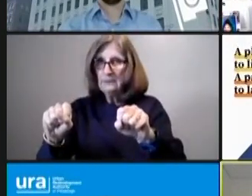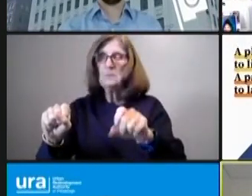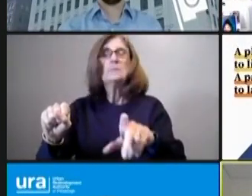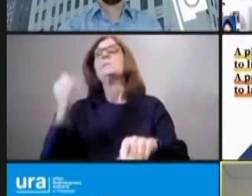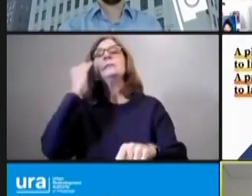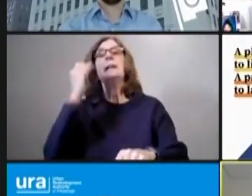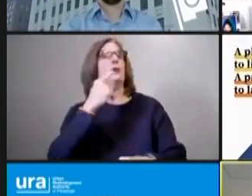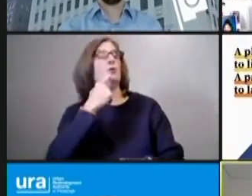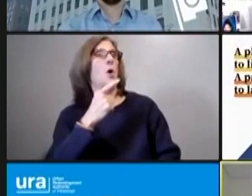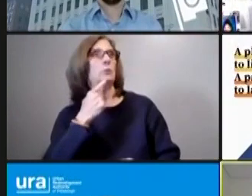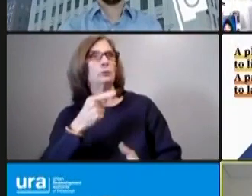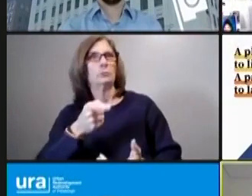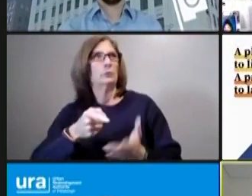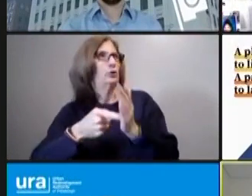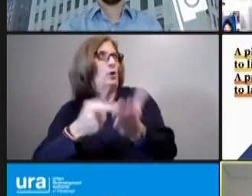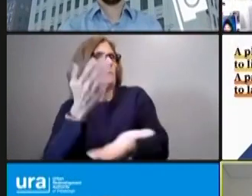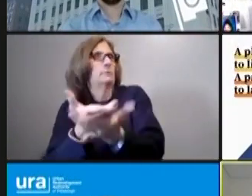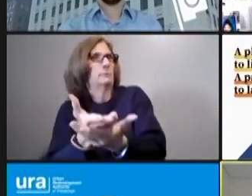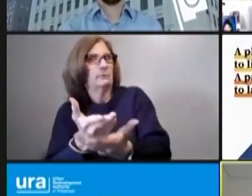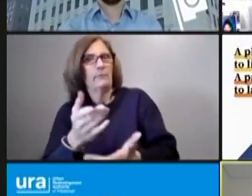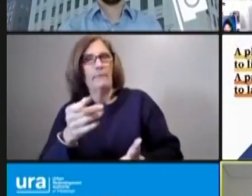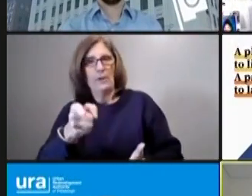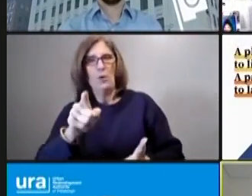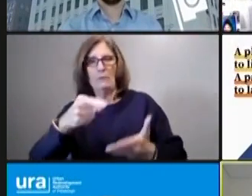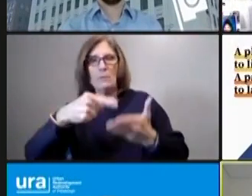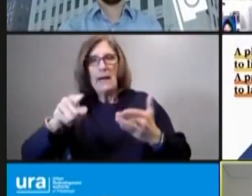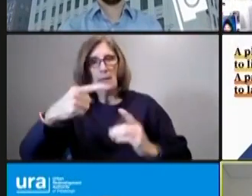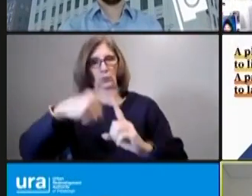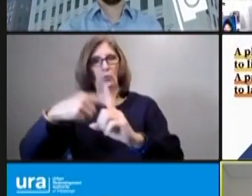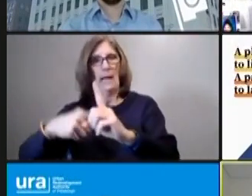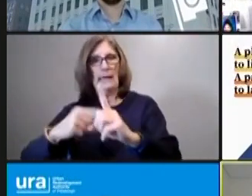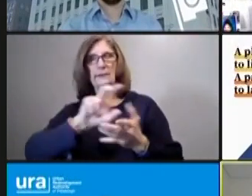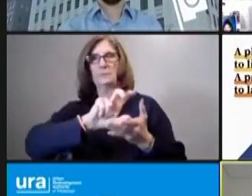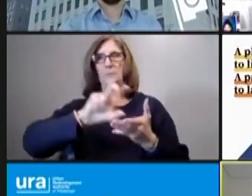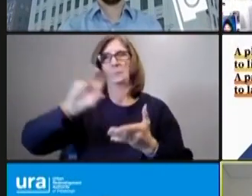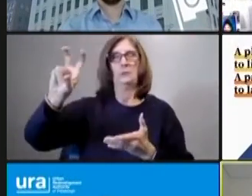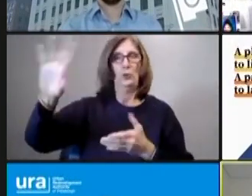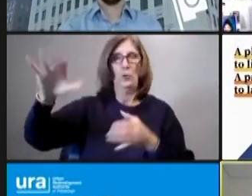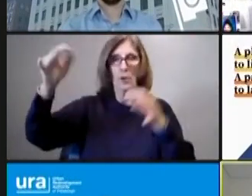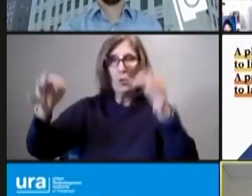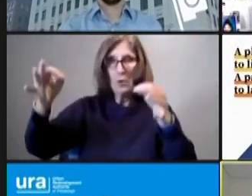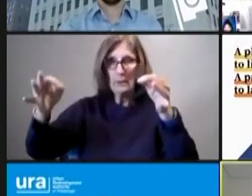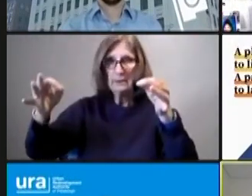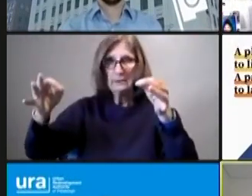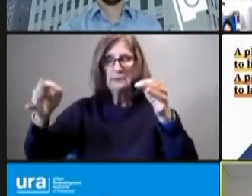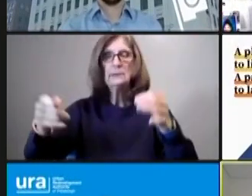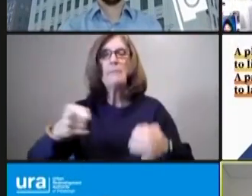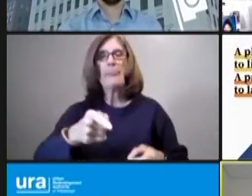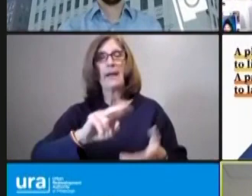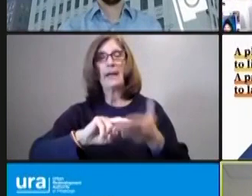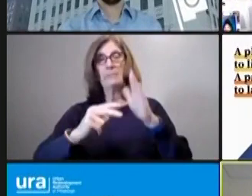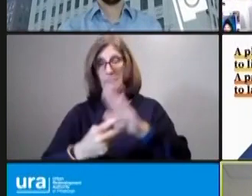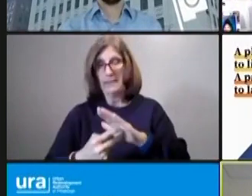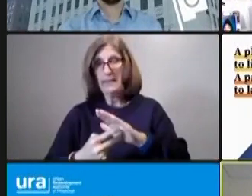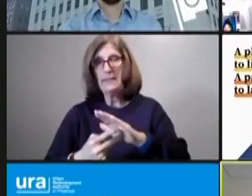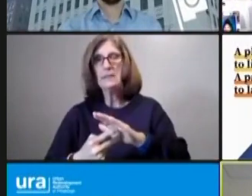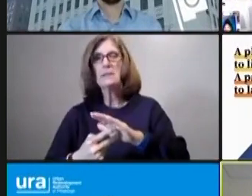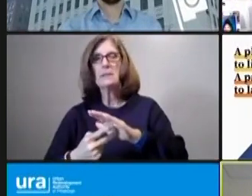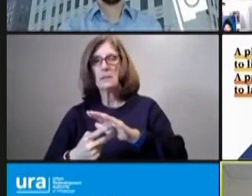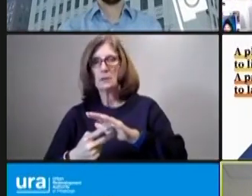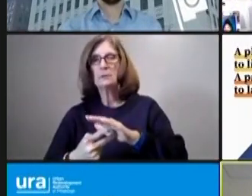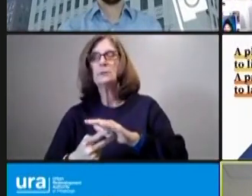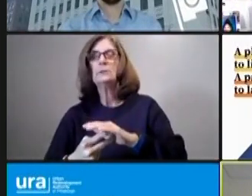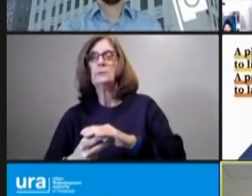establish supersedious, which requires you to pay your rent into the Court of Common Pleas, it means that possession will be granted to